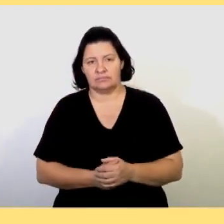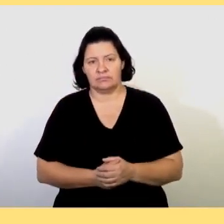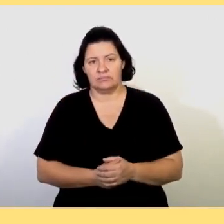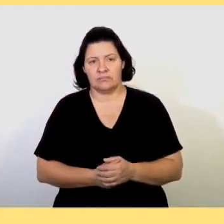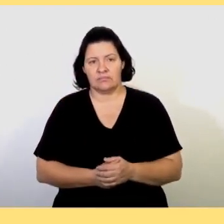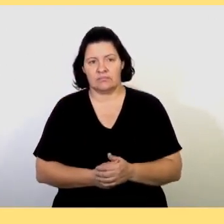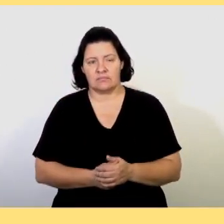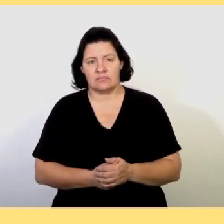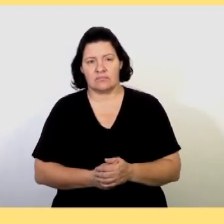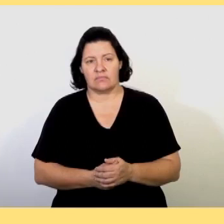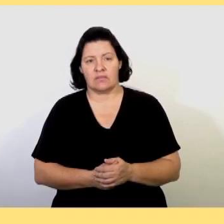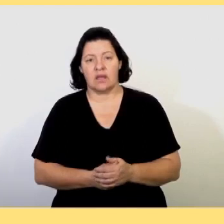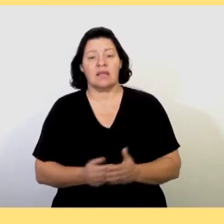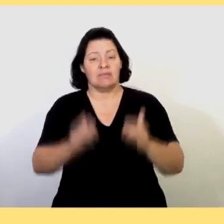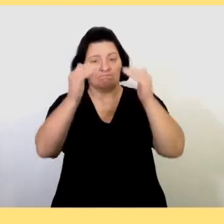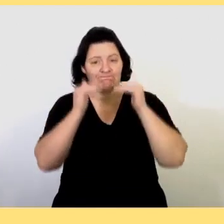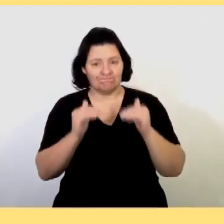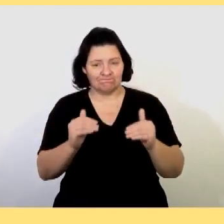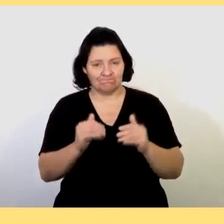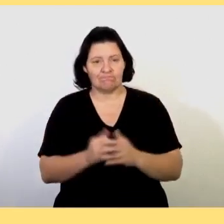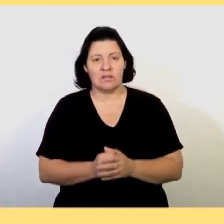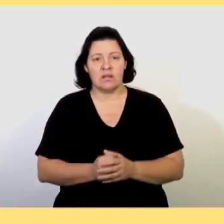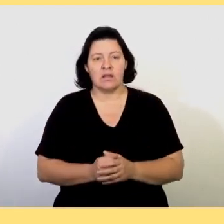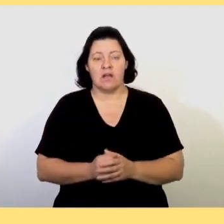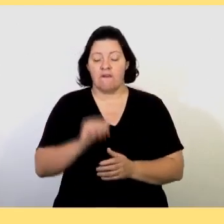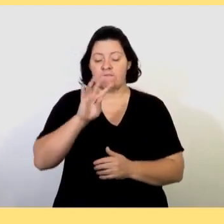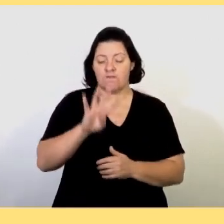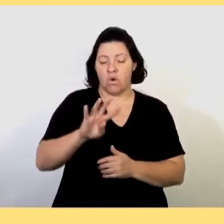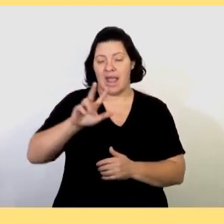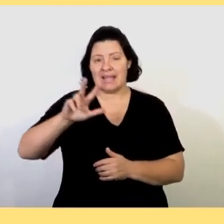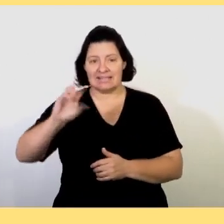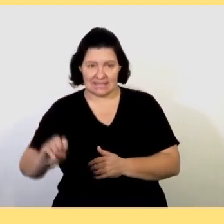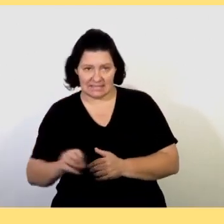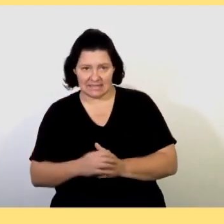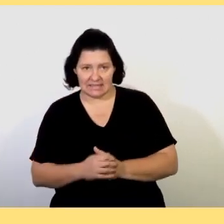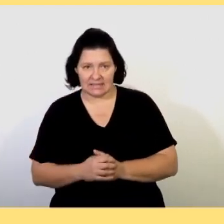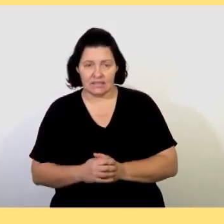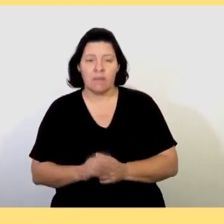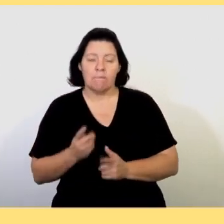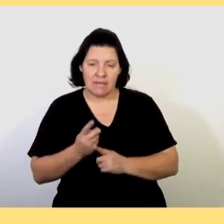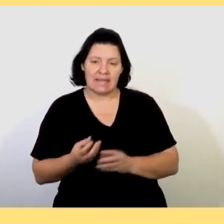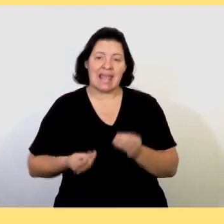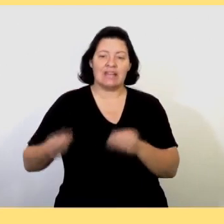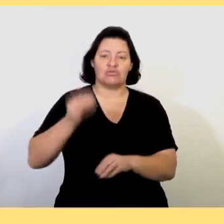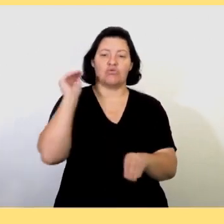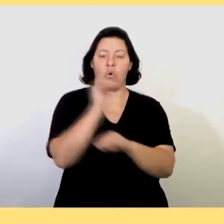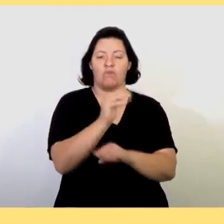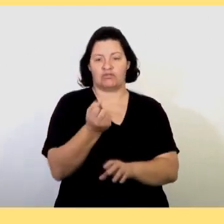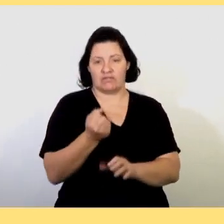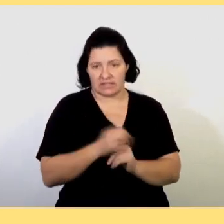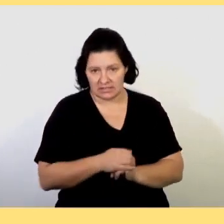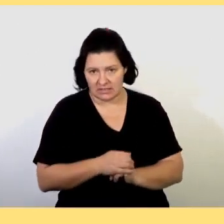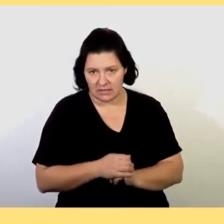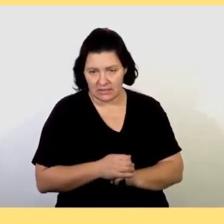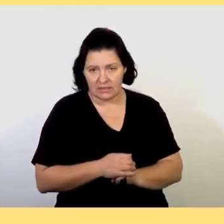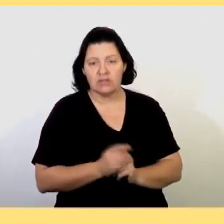charges. Bank charges. And the remainder now, which is the $480, remember, it is interest on overdraft. So